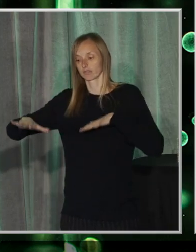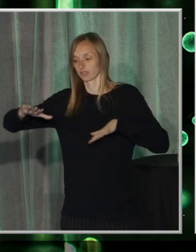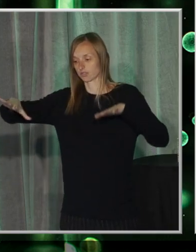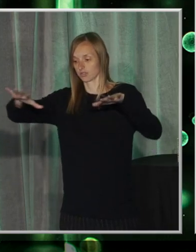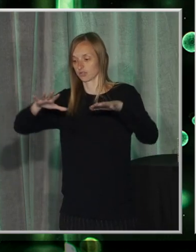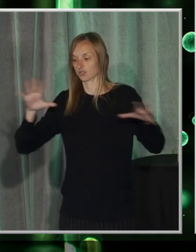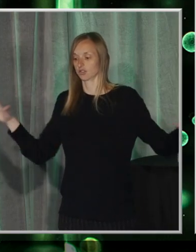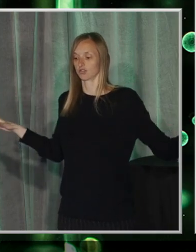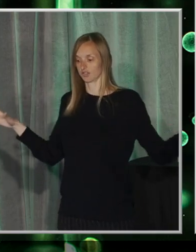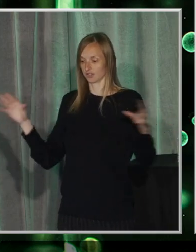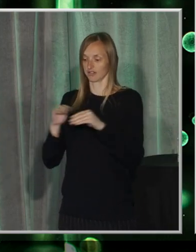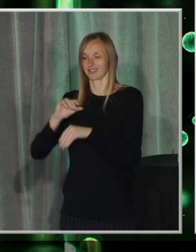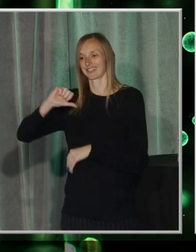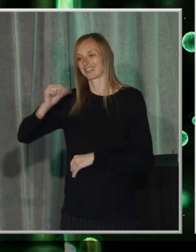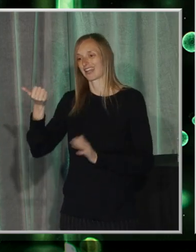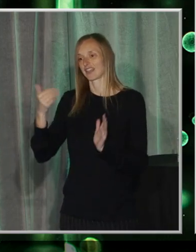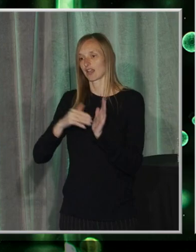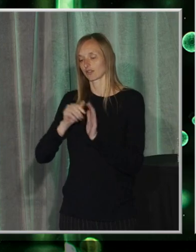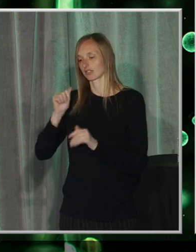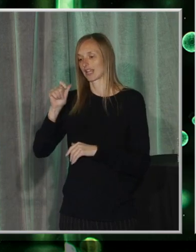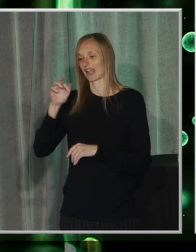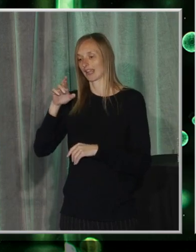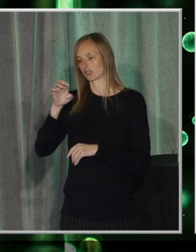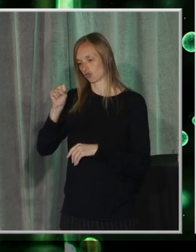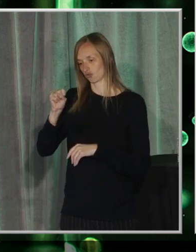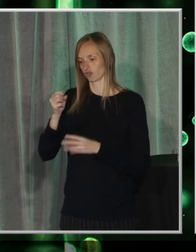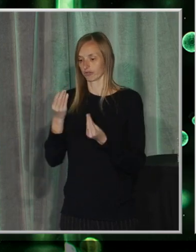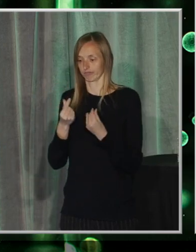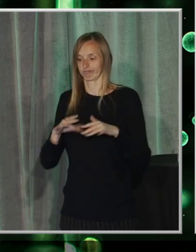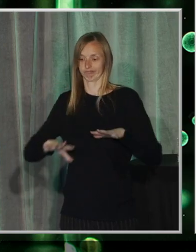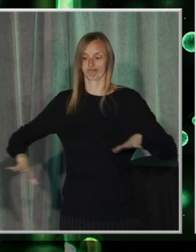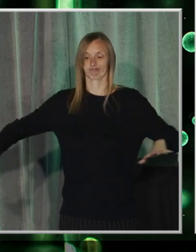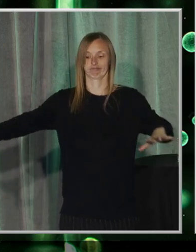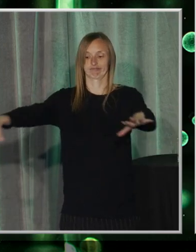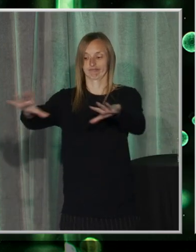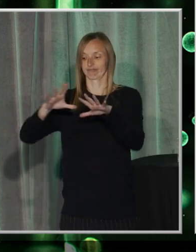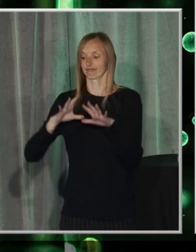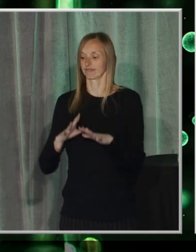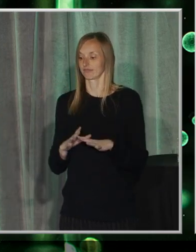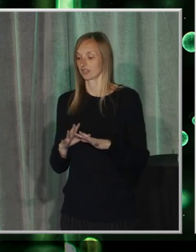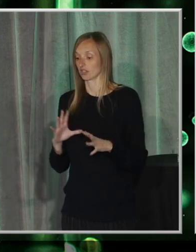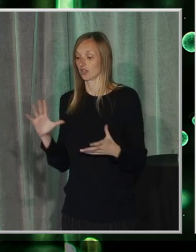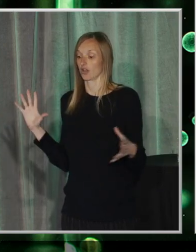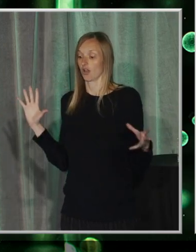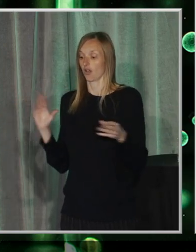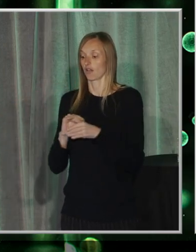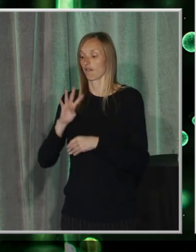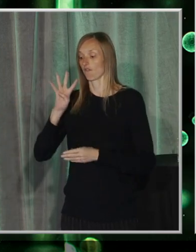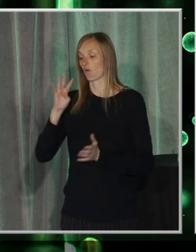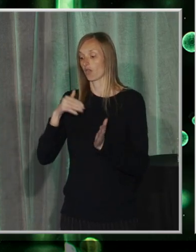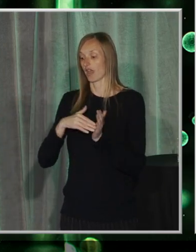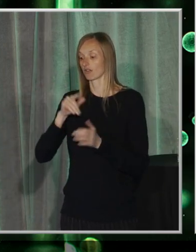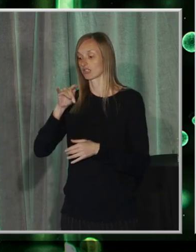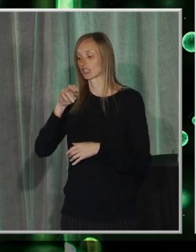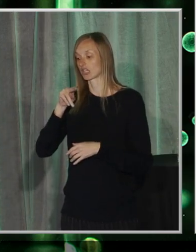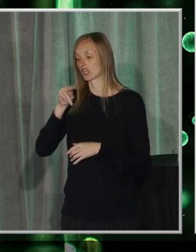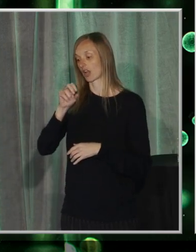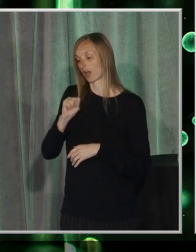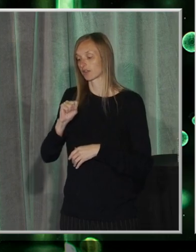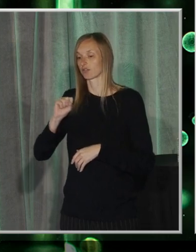combined area of 10,000 acres. Collectively, they produce 4,000 tons of organic